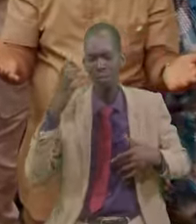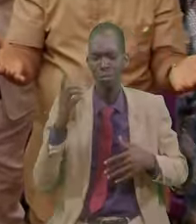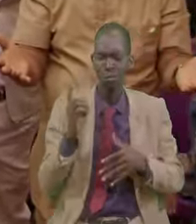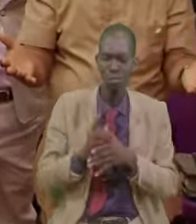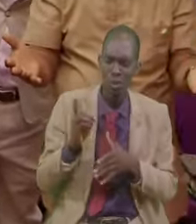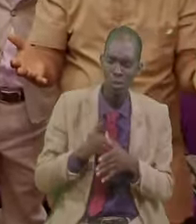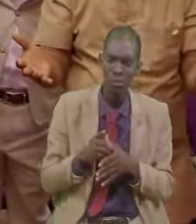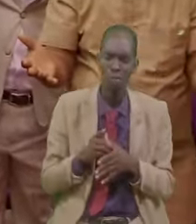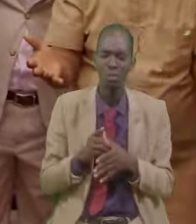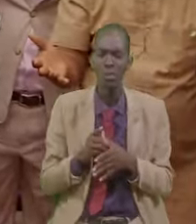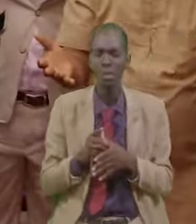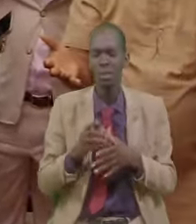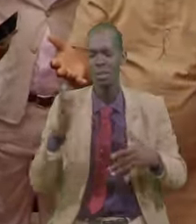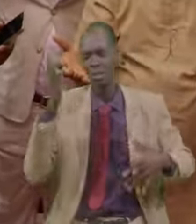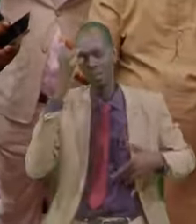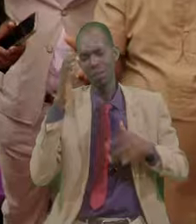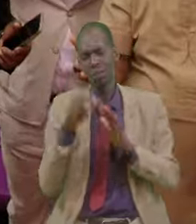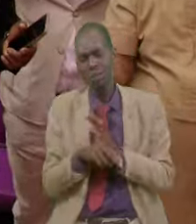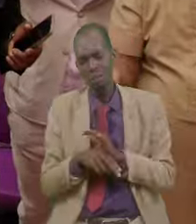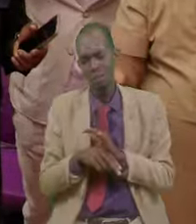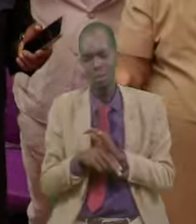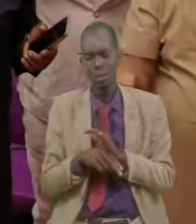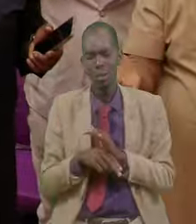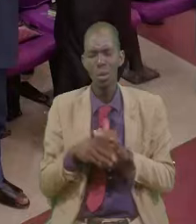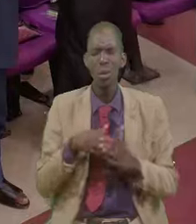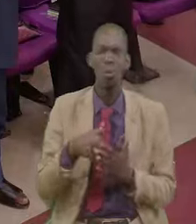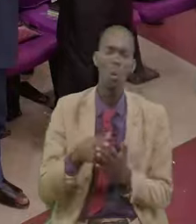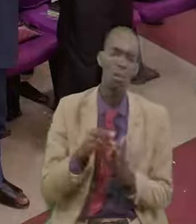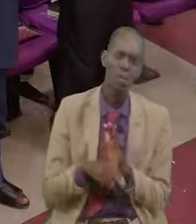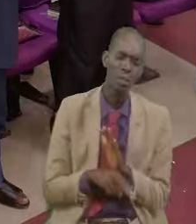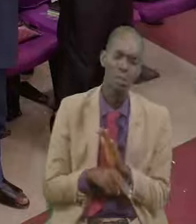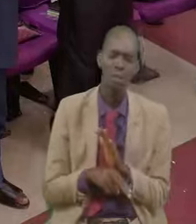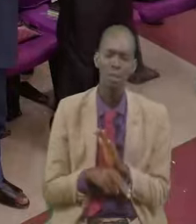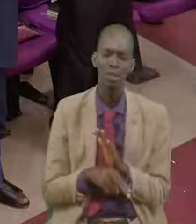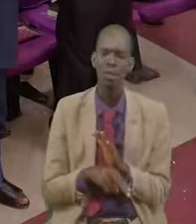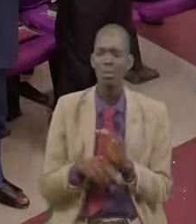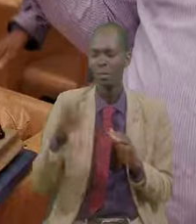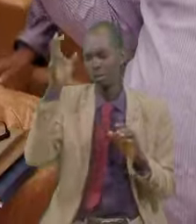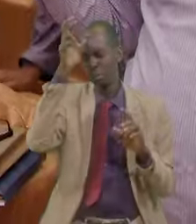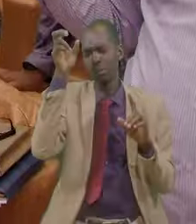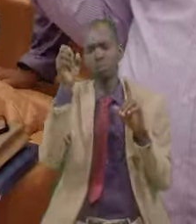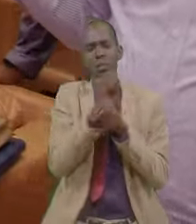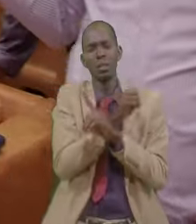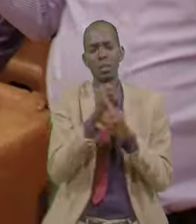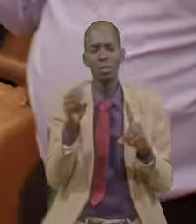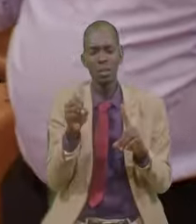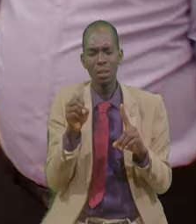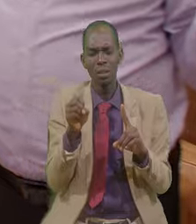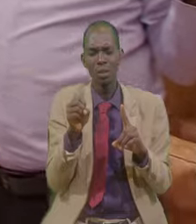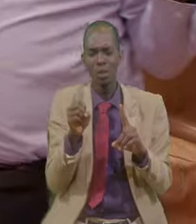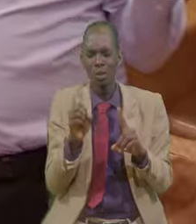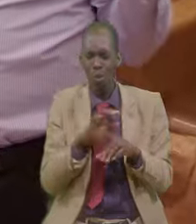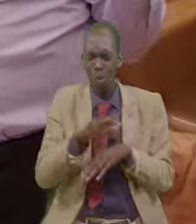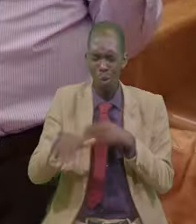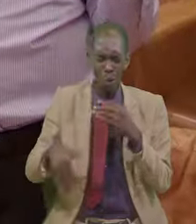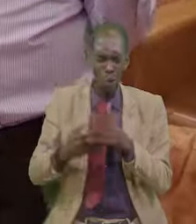impotence, sickness, weakness, demonic attack, go out